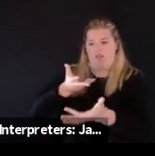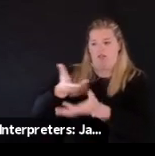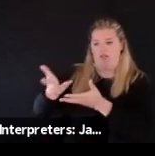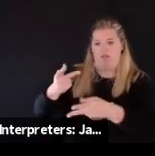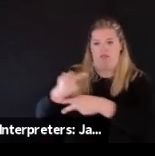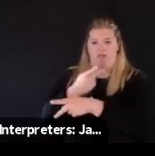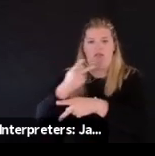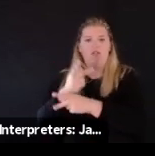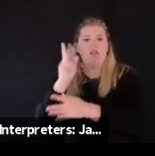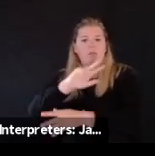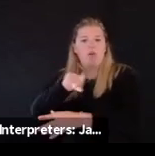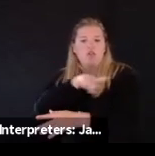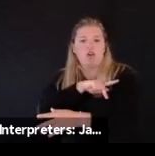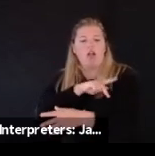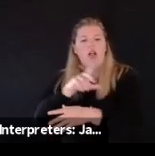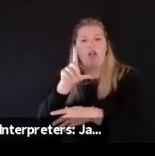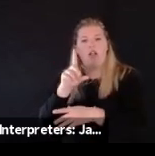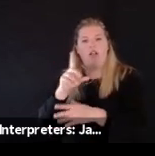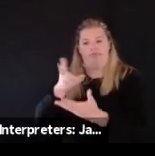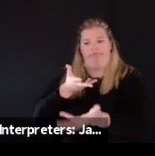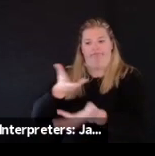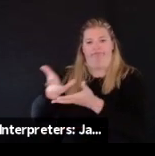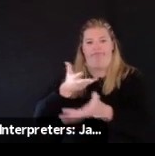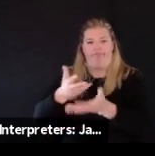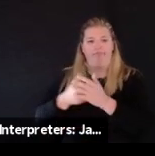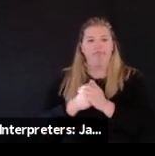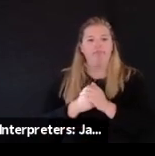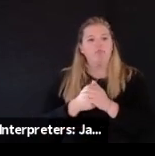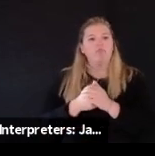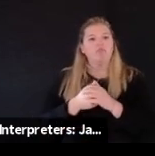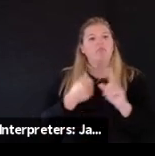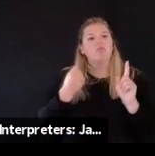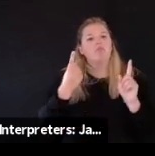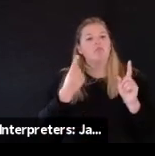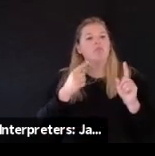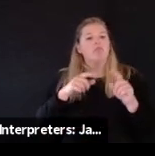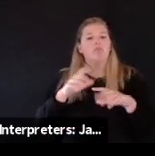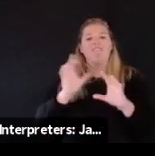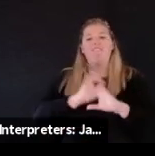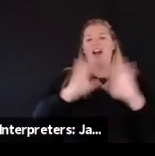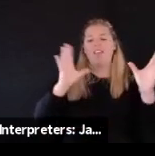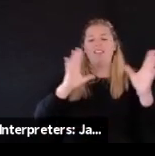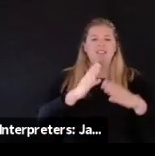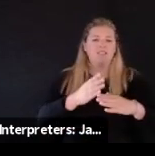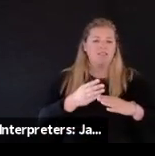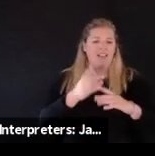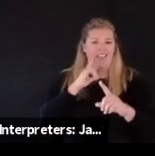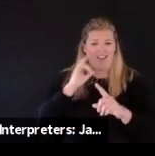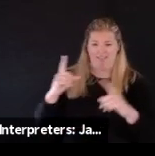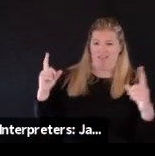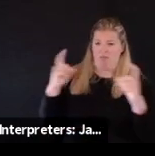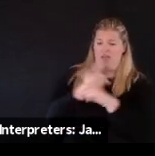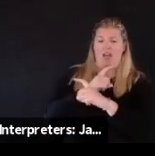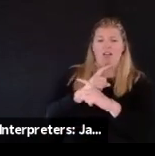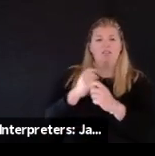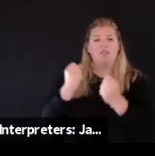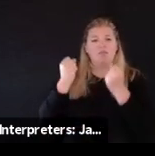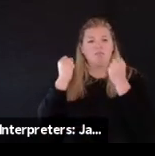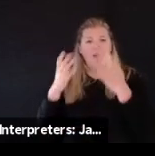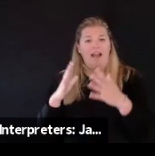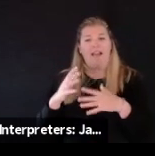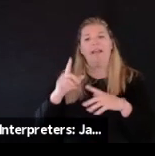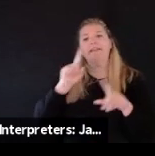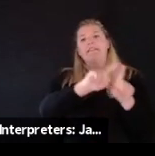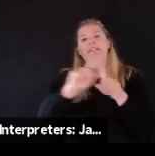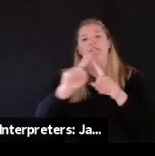single story is challenged, and understandings of violence are complex and informed by many counter narratives.